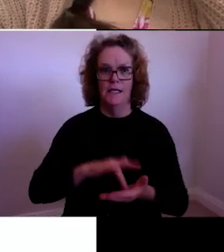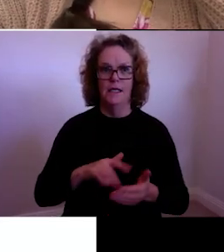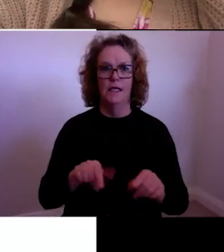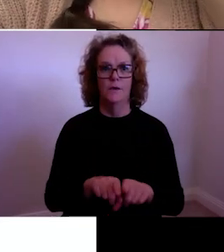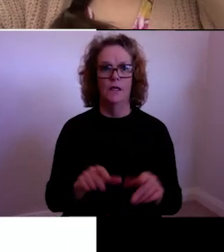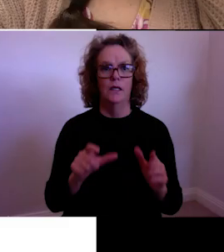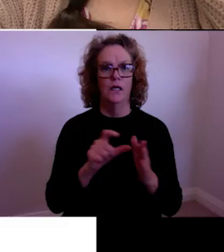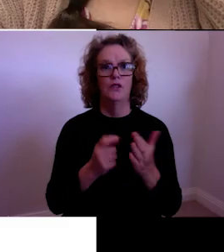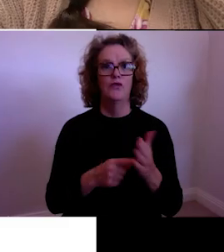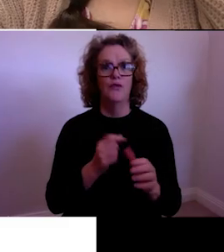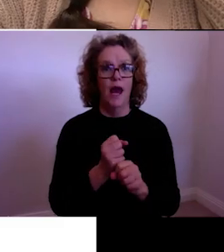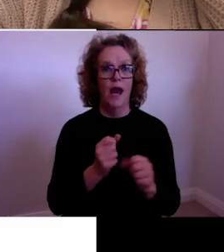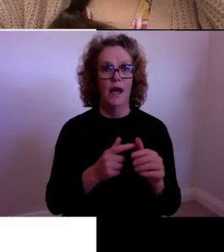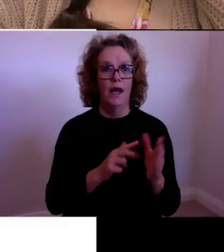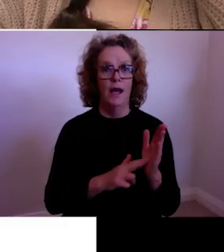Dragna